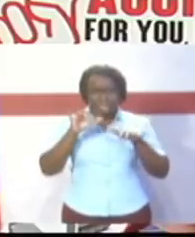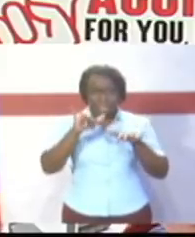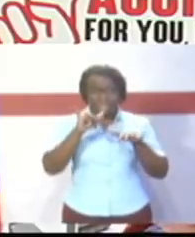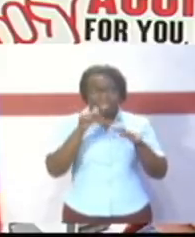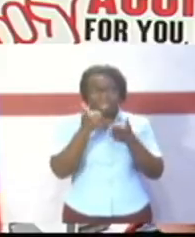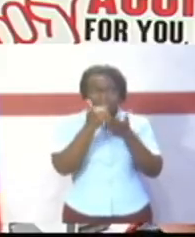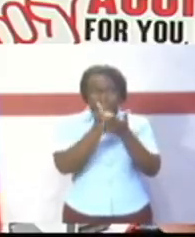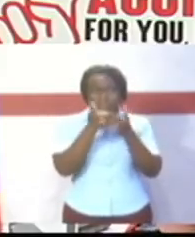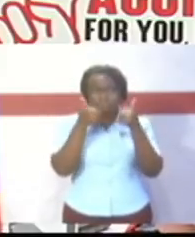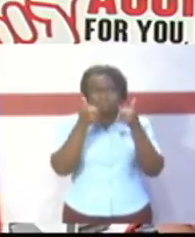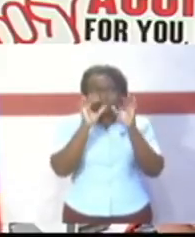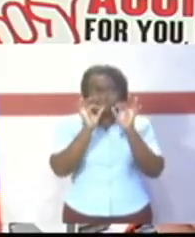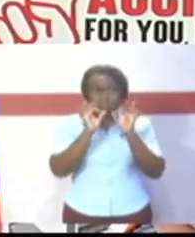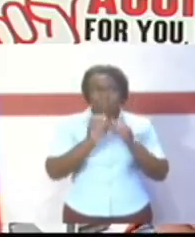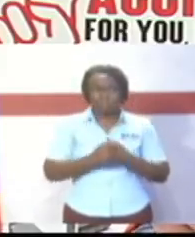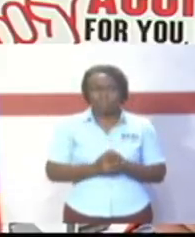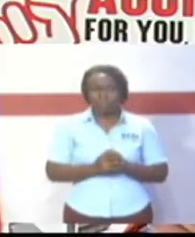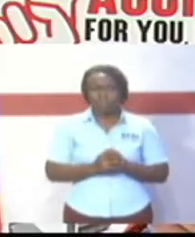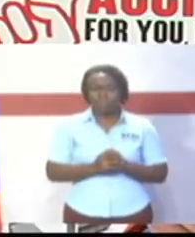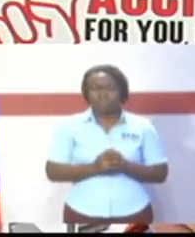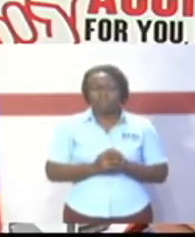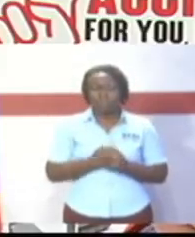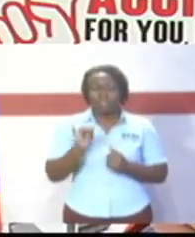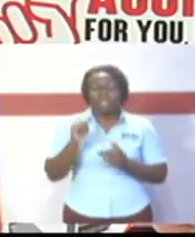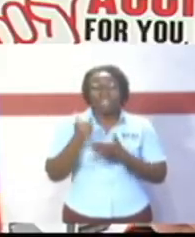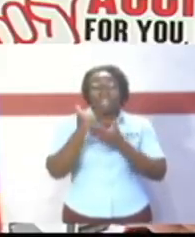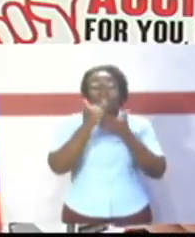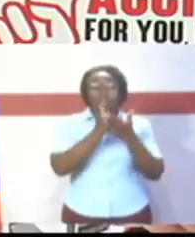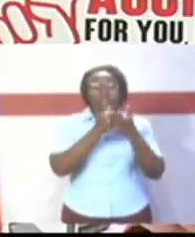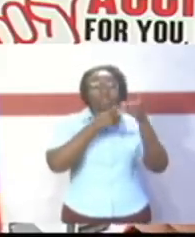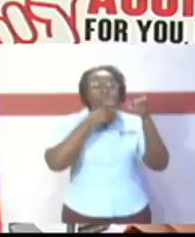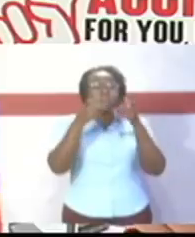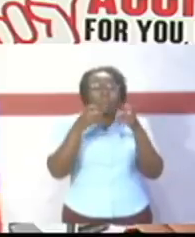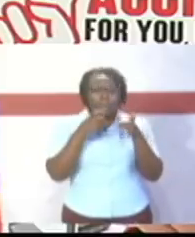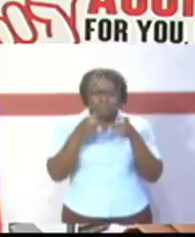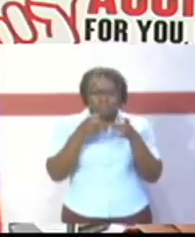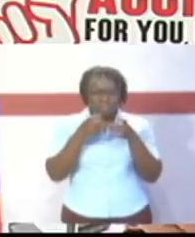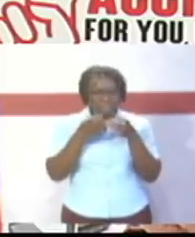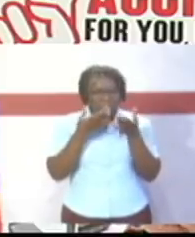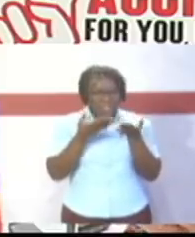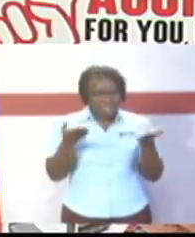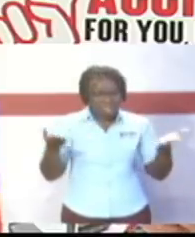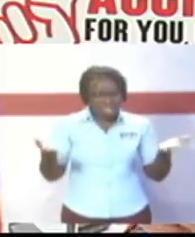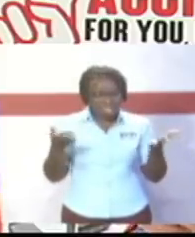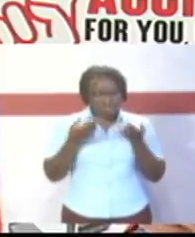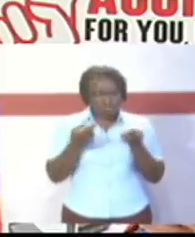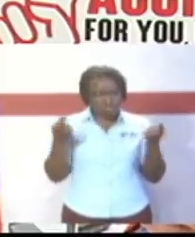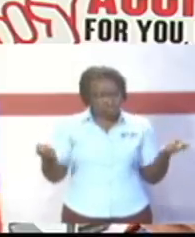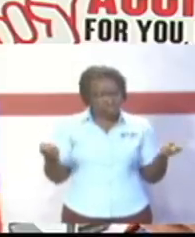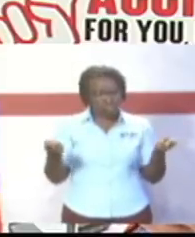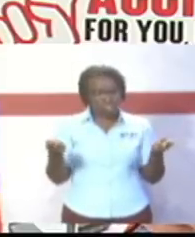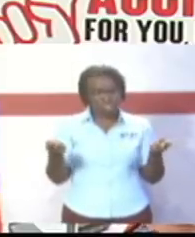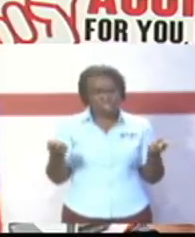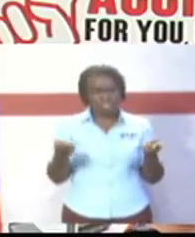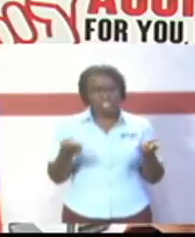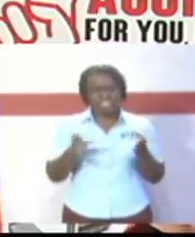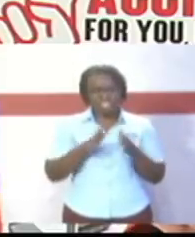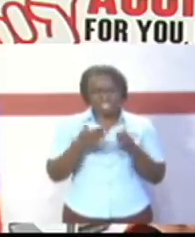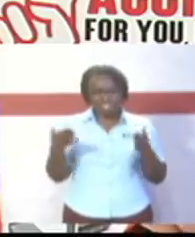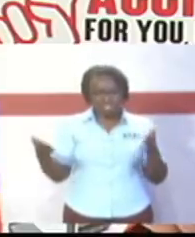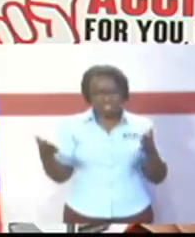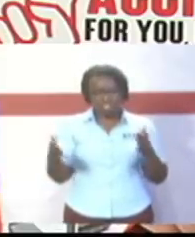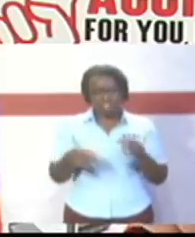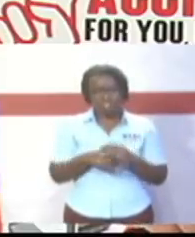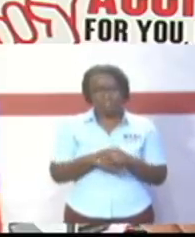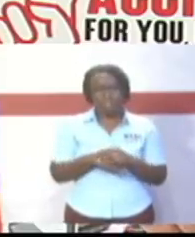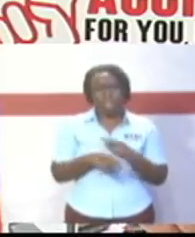events. It helps us to manage scarce resources, find scarce resources, and it also enables us